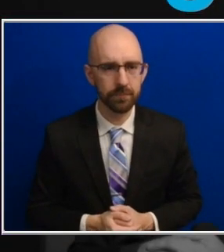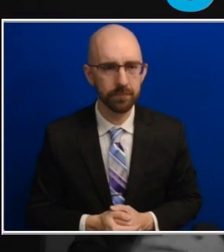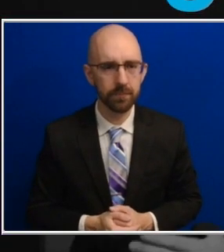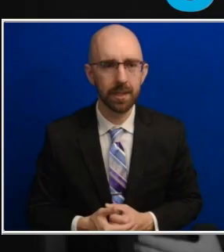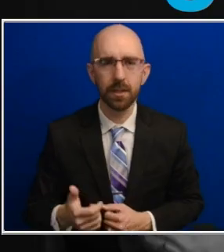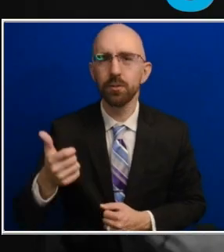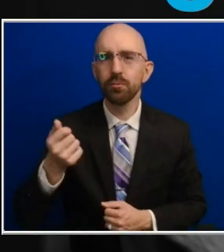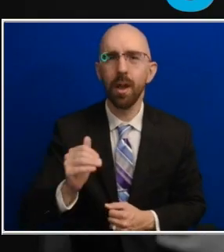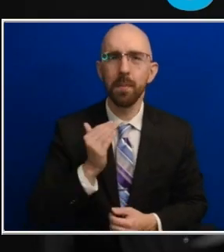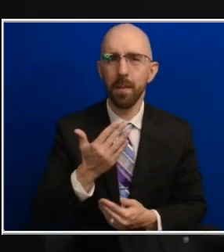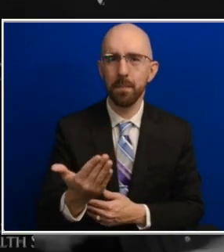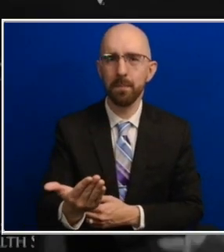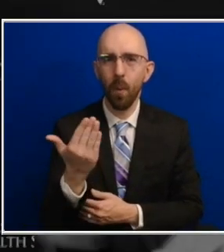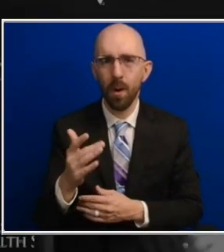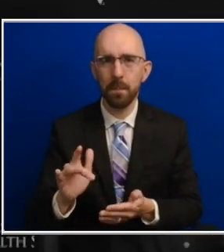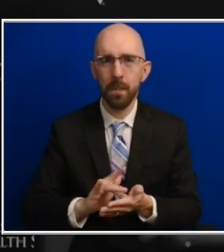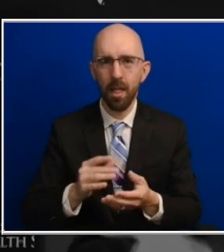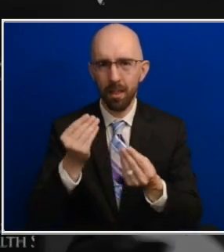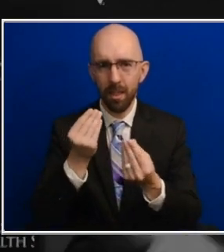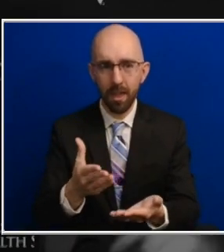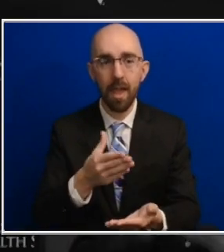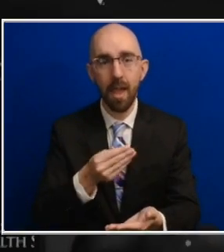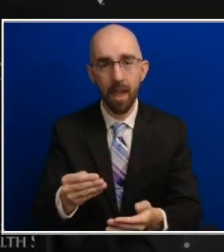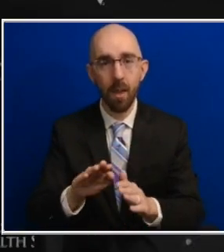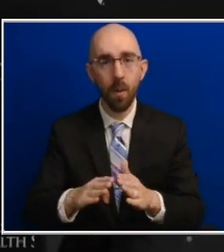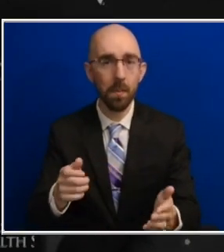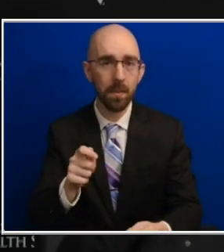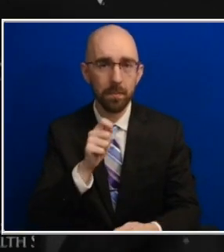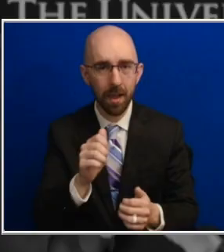Subscribe to our morning medical update and Open Mics